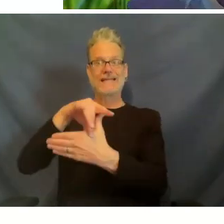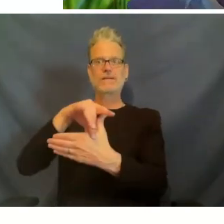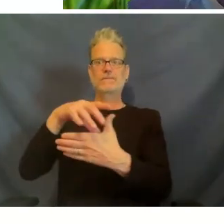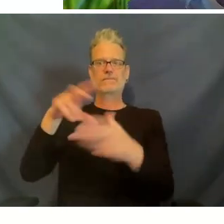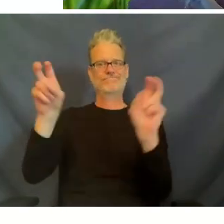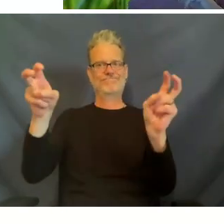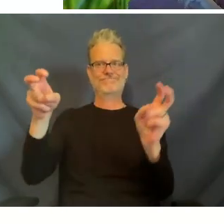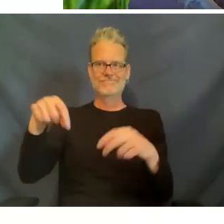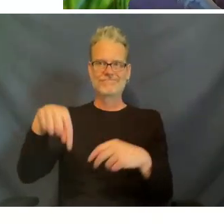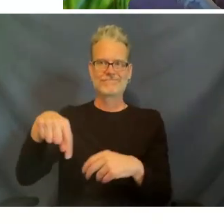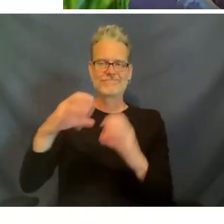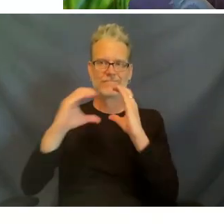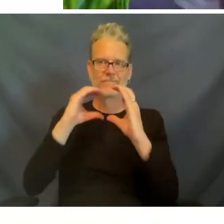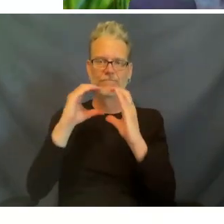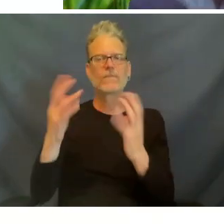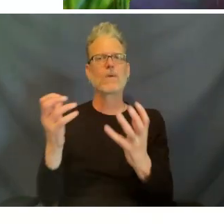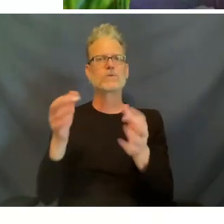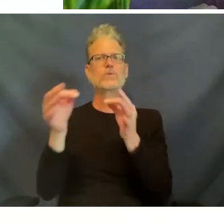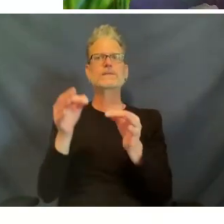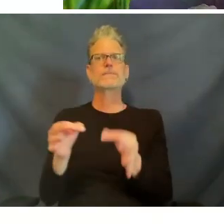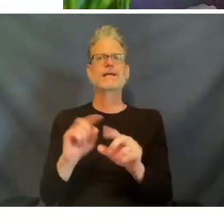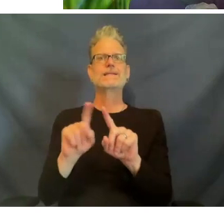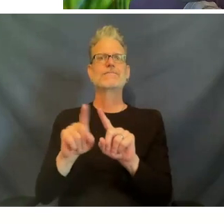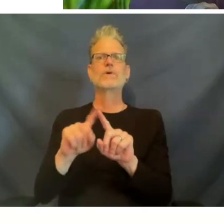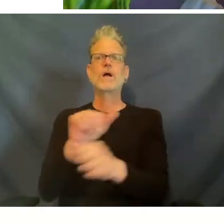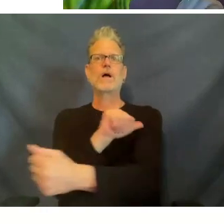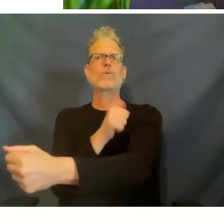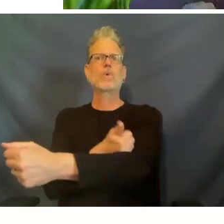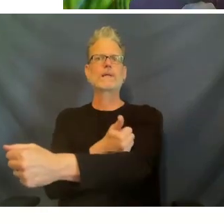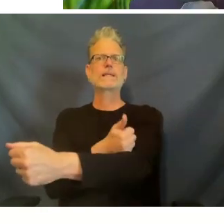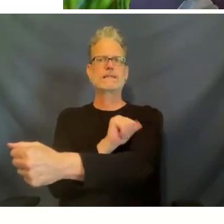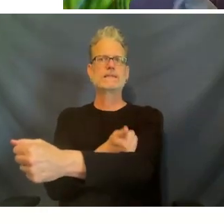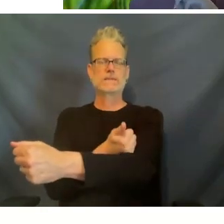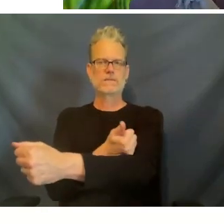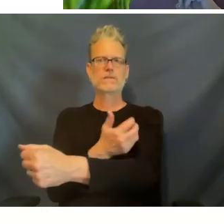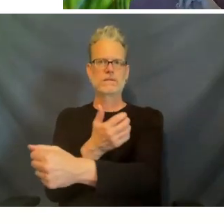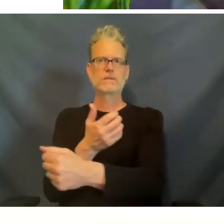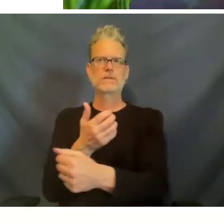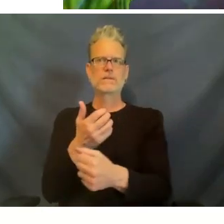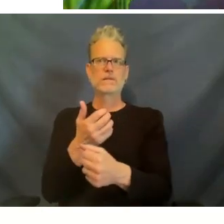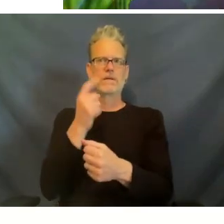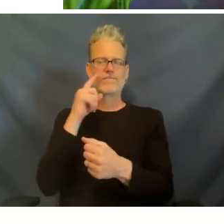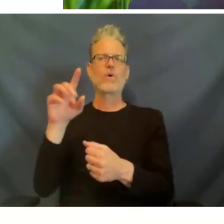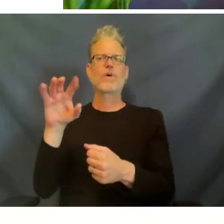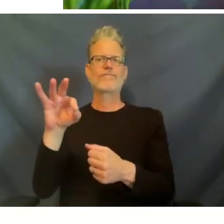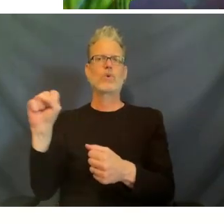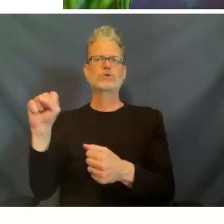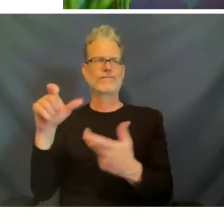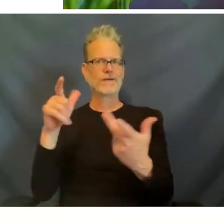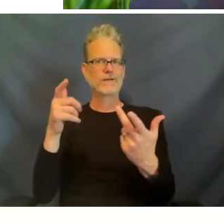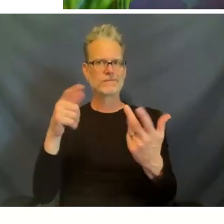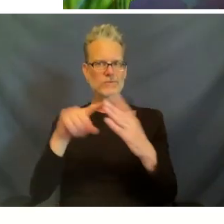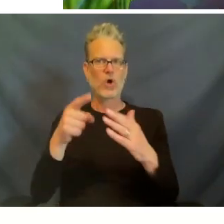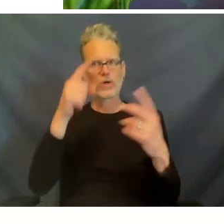conversation, I'd like to lay out just the various authorities that enable the Forest Service to enter into grants, contracts, and